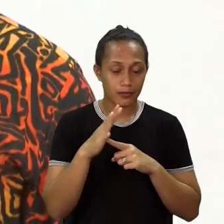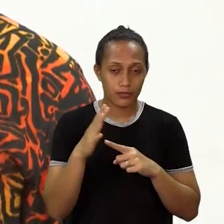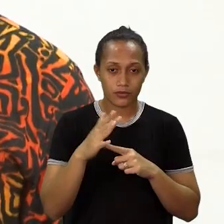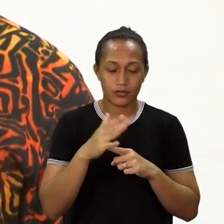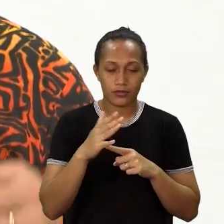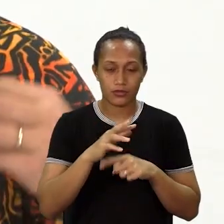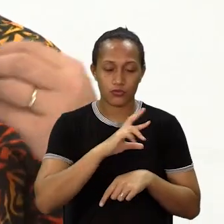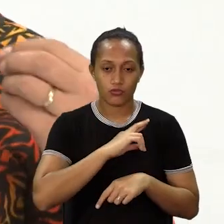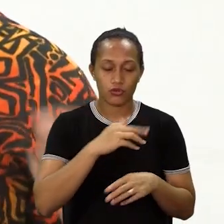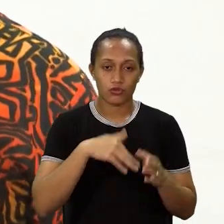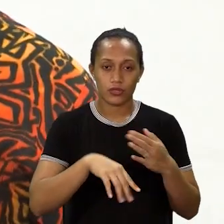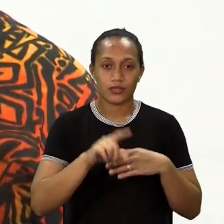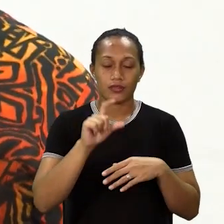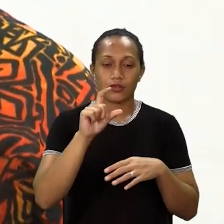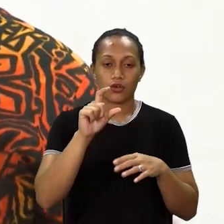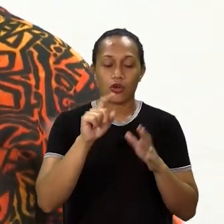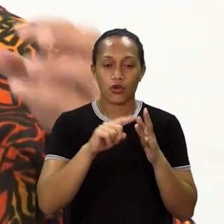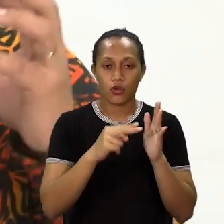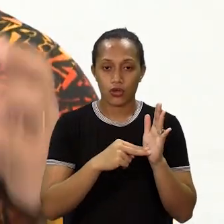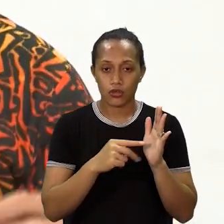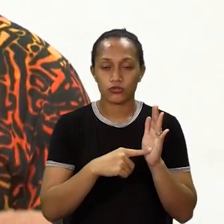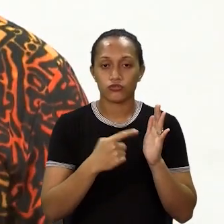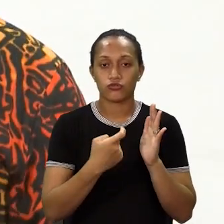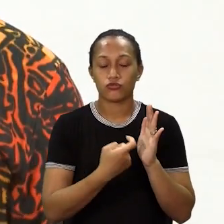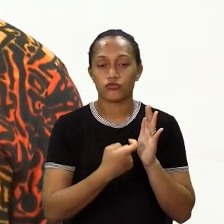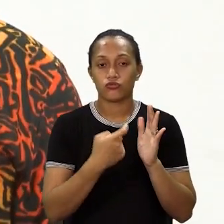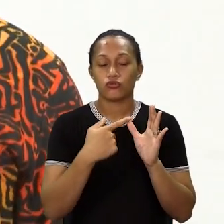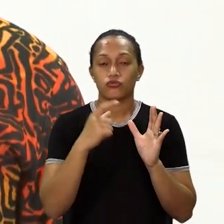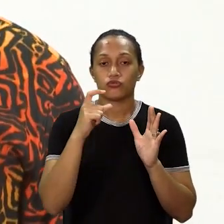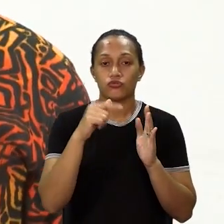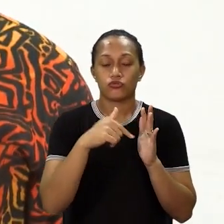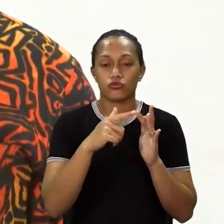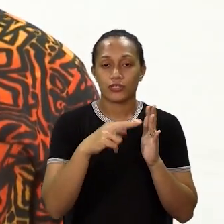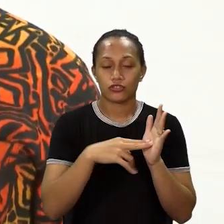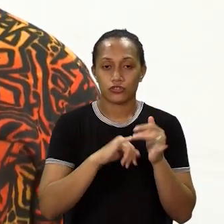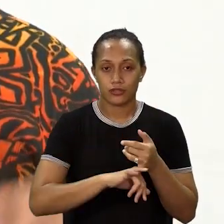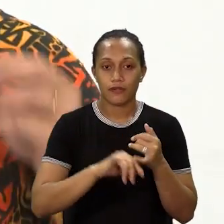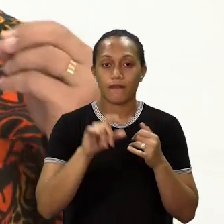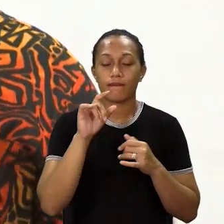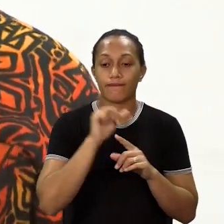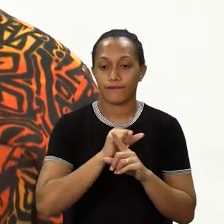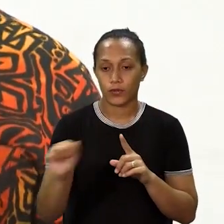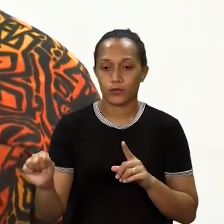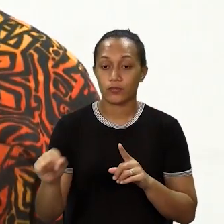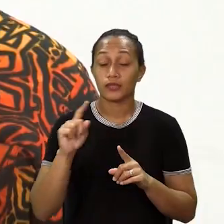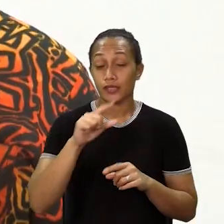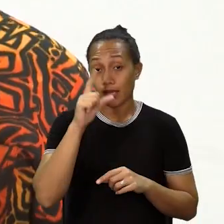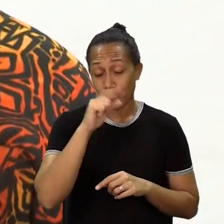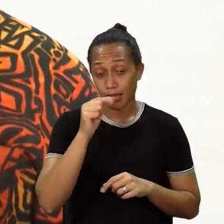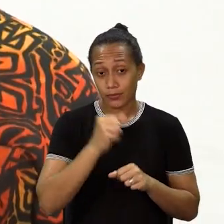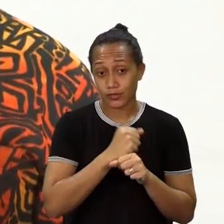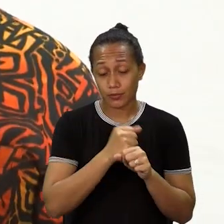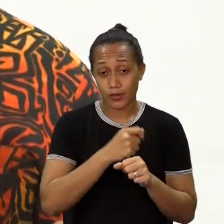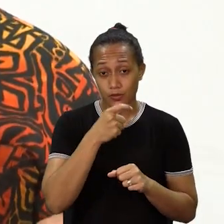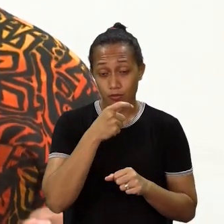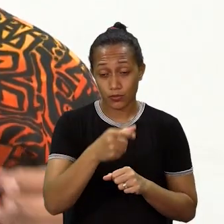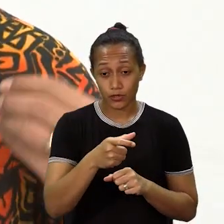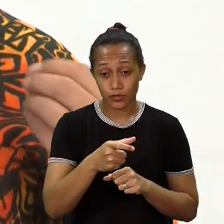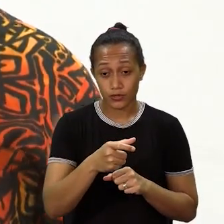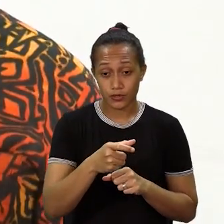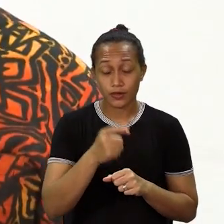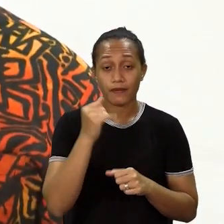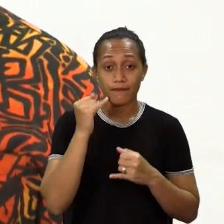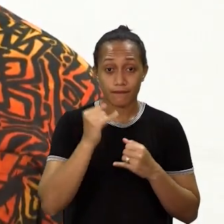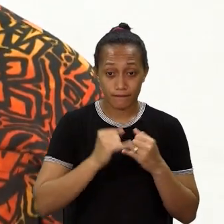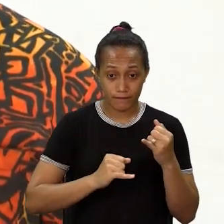important role in contraction form. It can replace a letter or letters, and that able